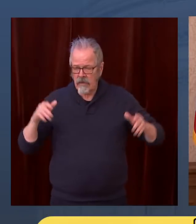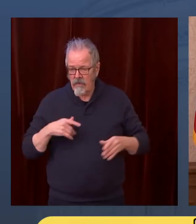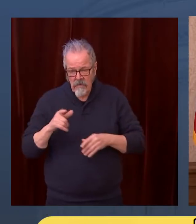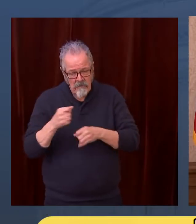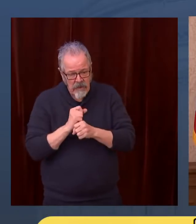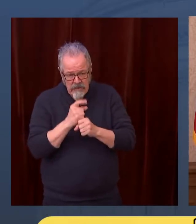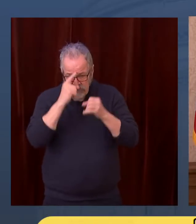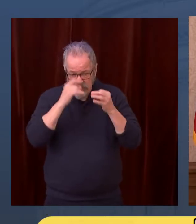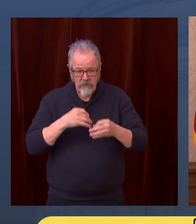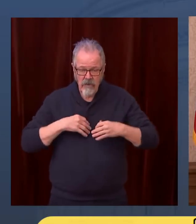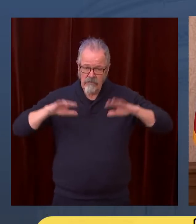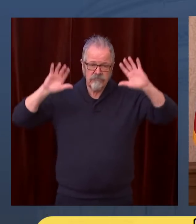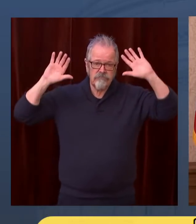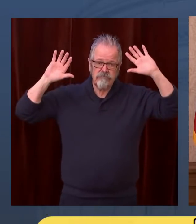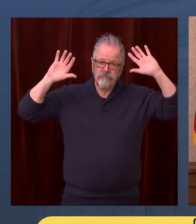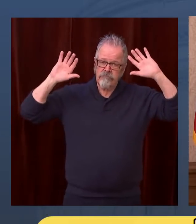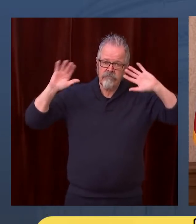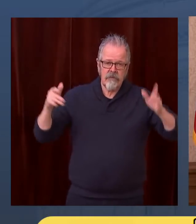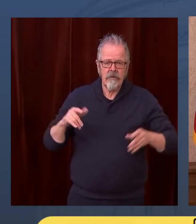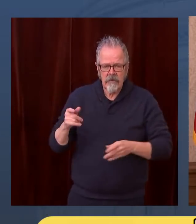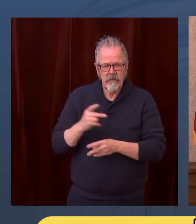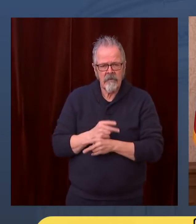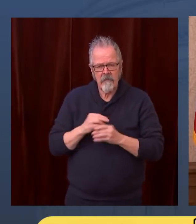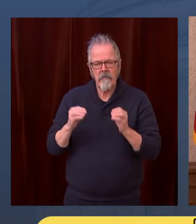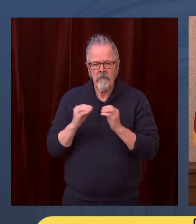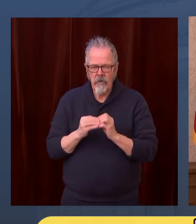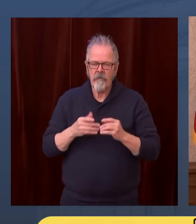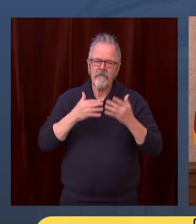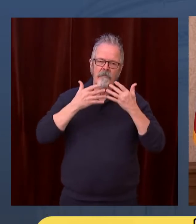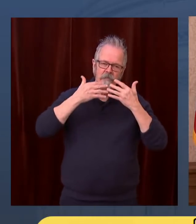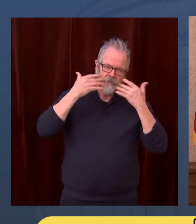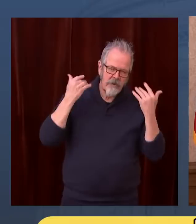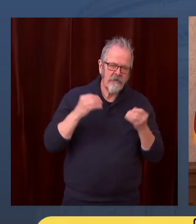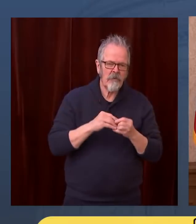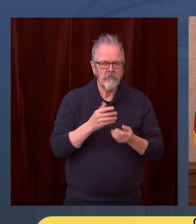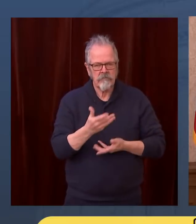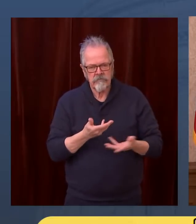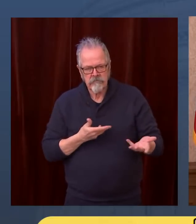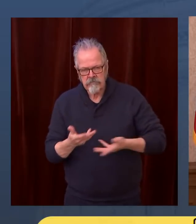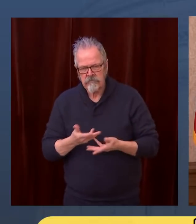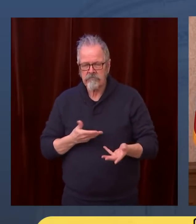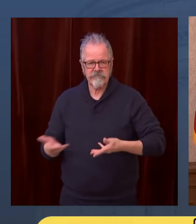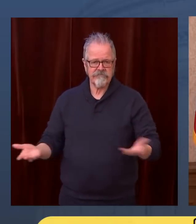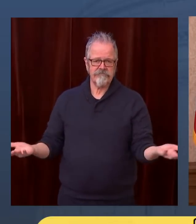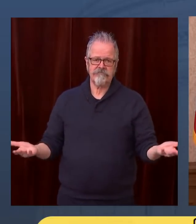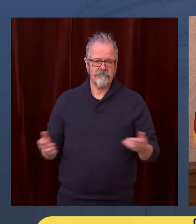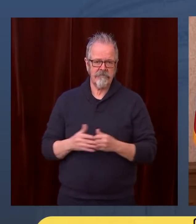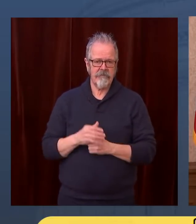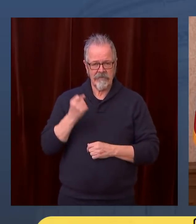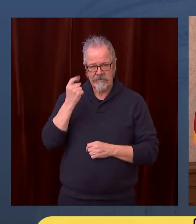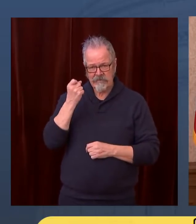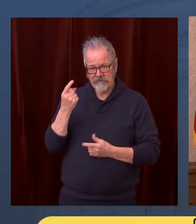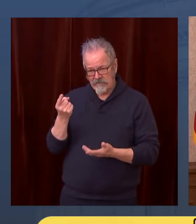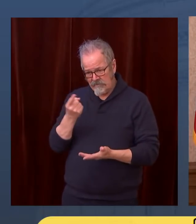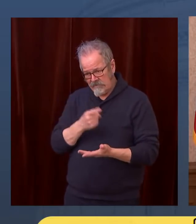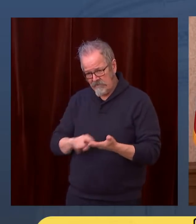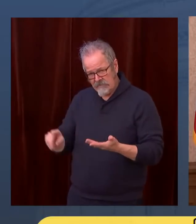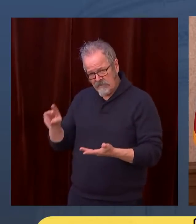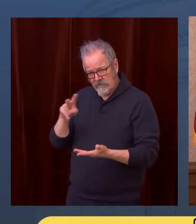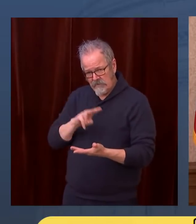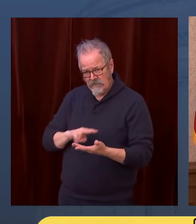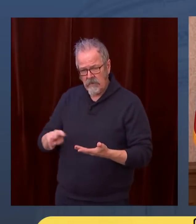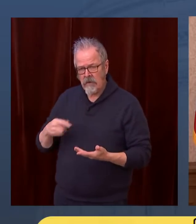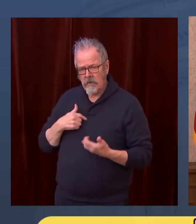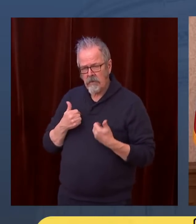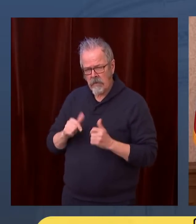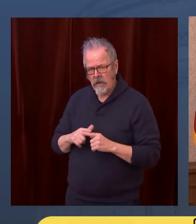genial and cautious and friendly as possible. I think the next few weeks is a time for all of us to try to find our inner